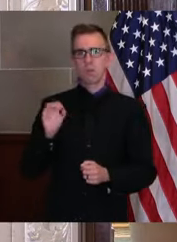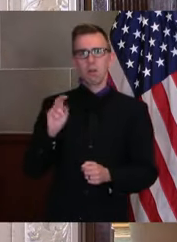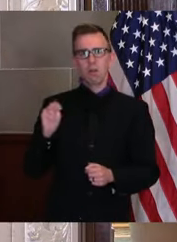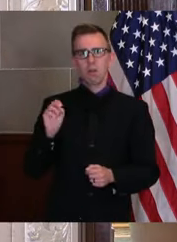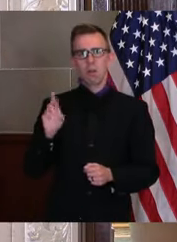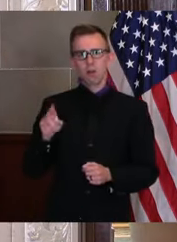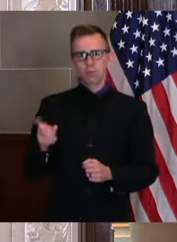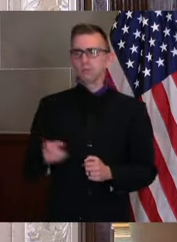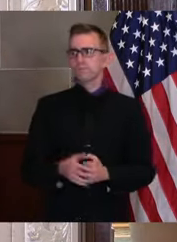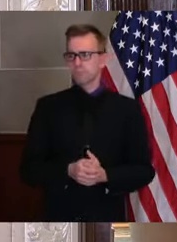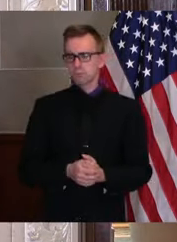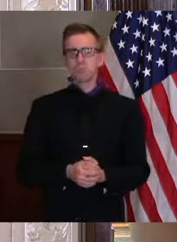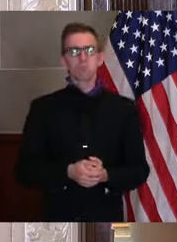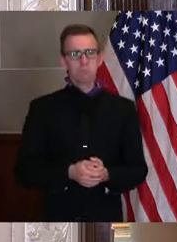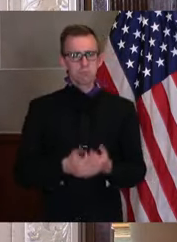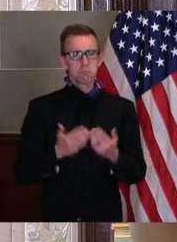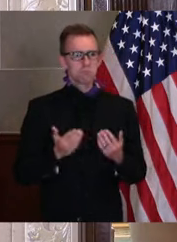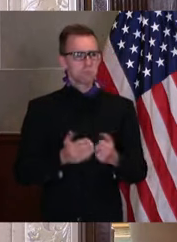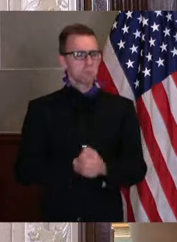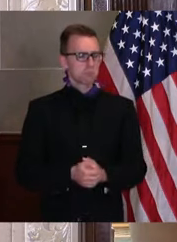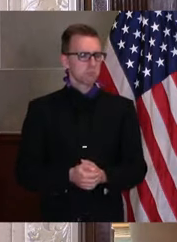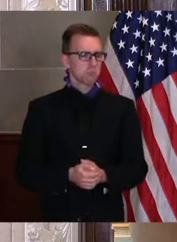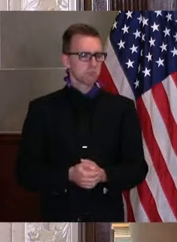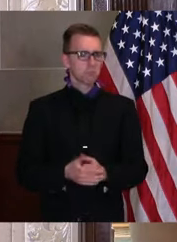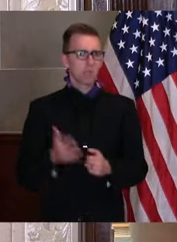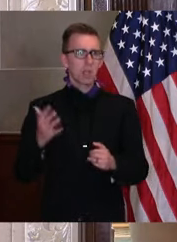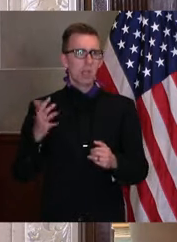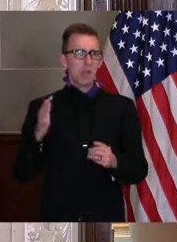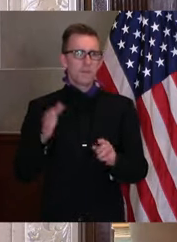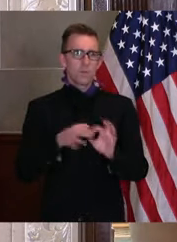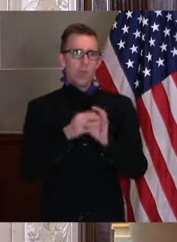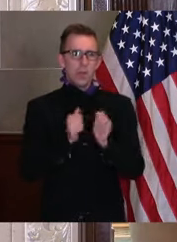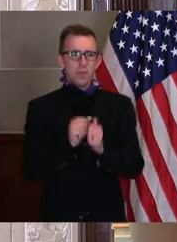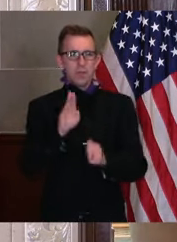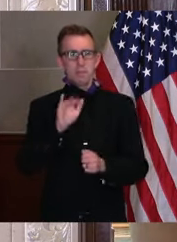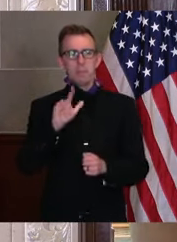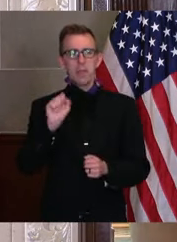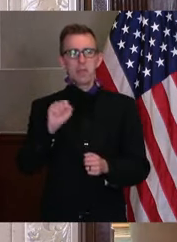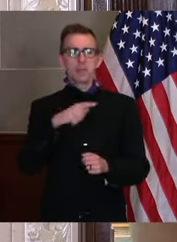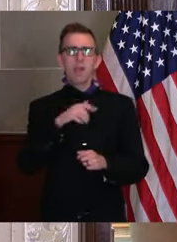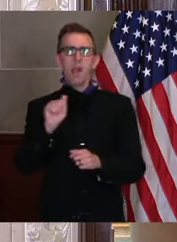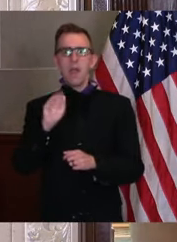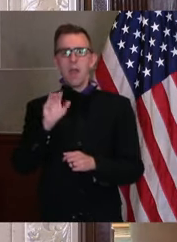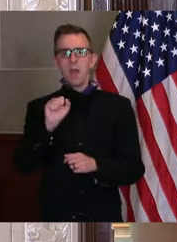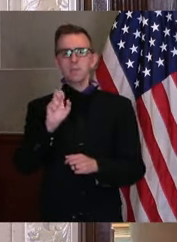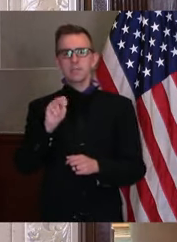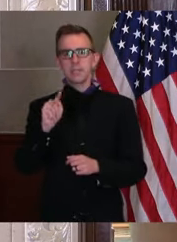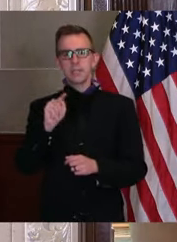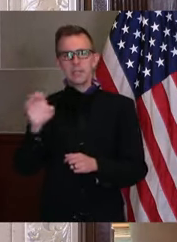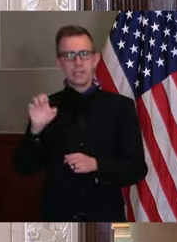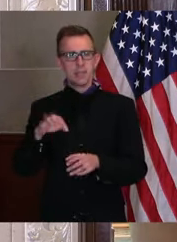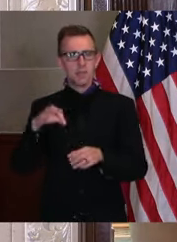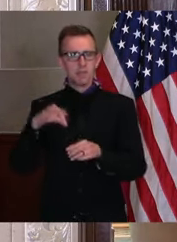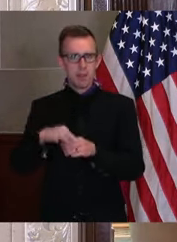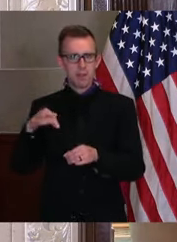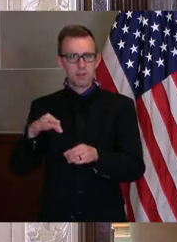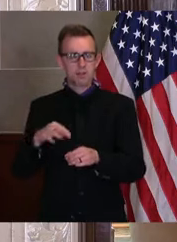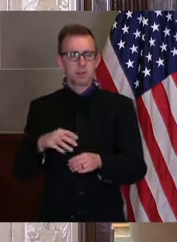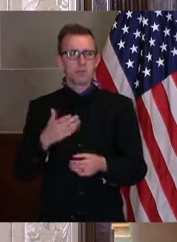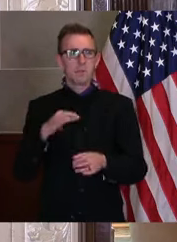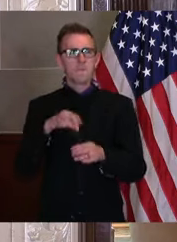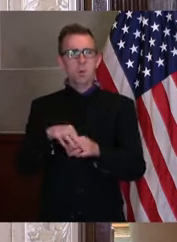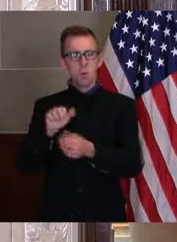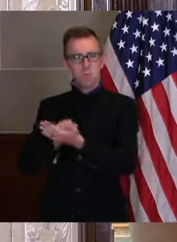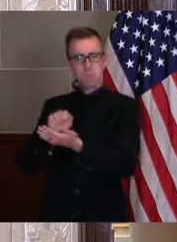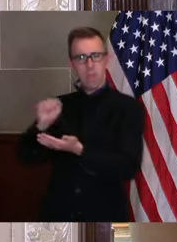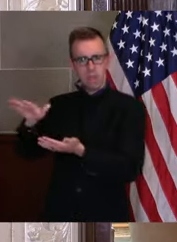Hi, Governor. So kind of going on the bills with the absentee voting bill and the vote by mail,